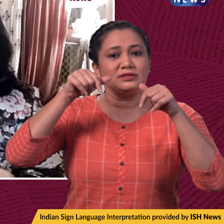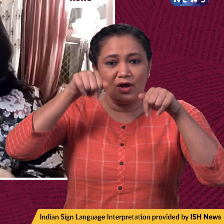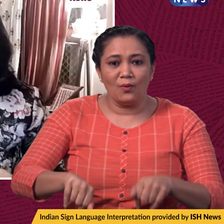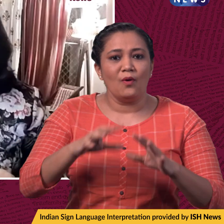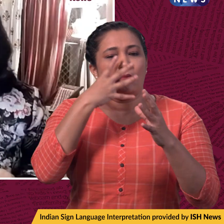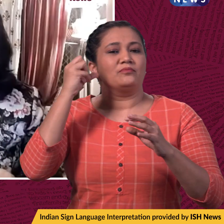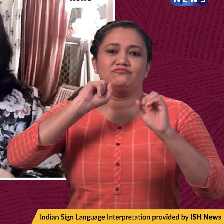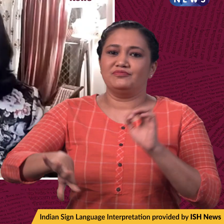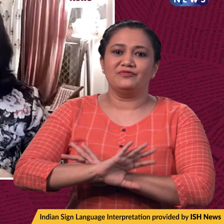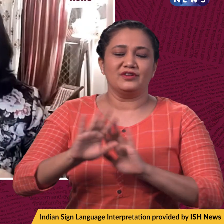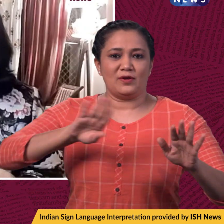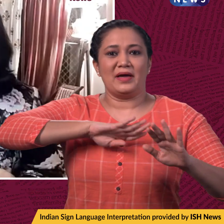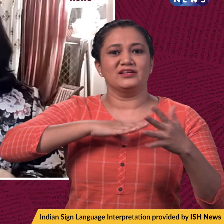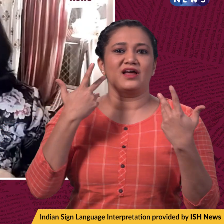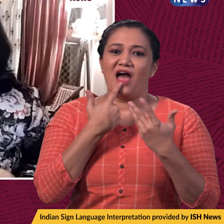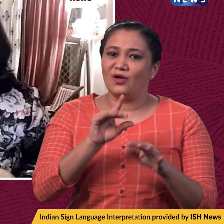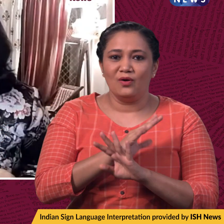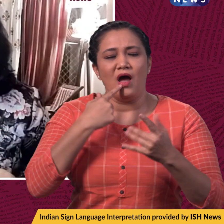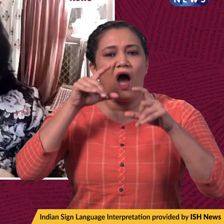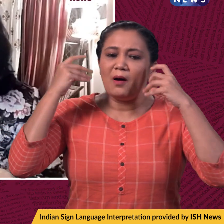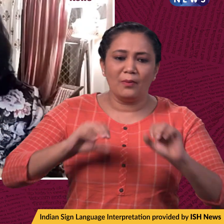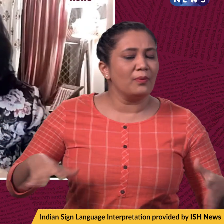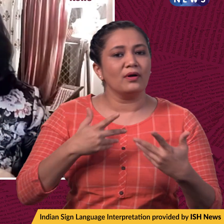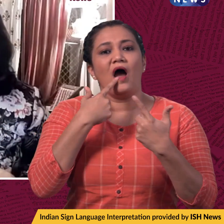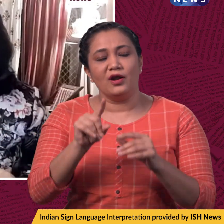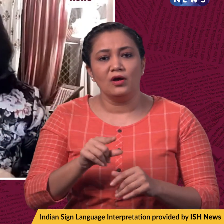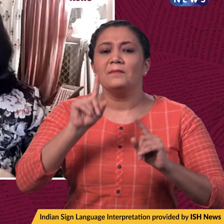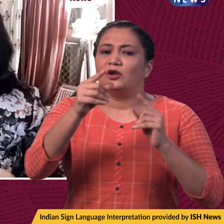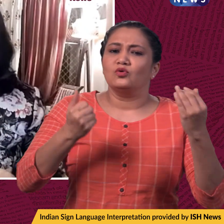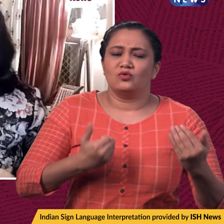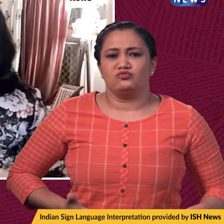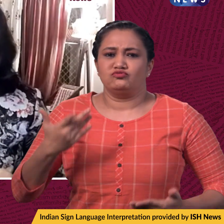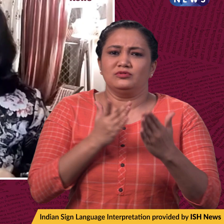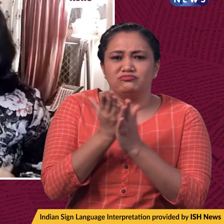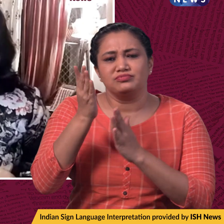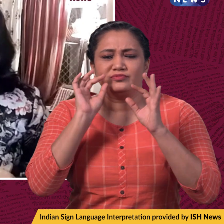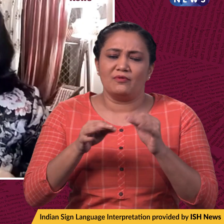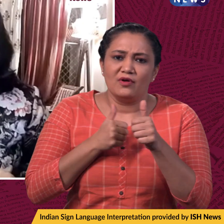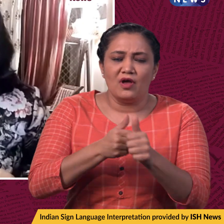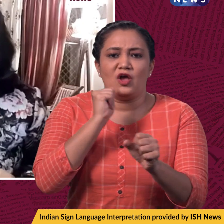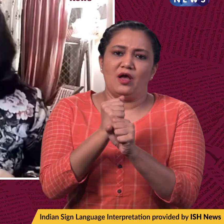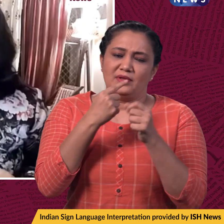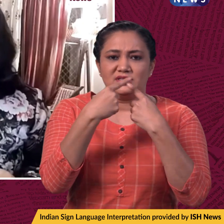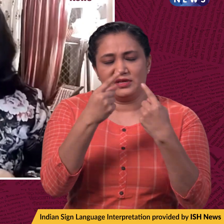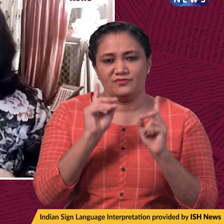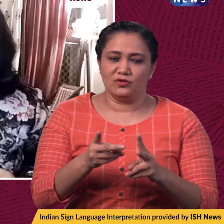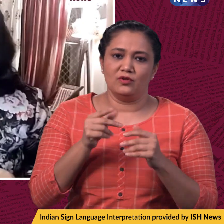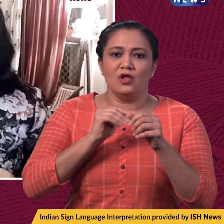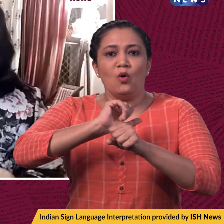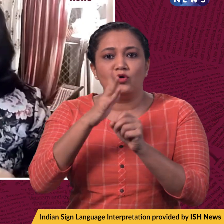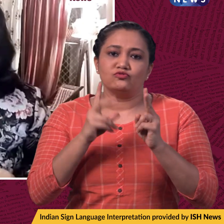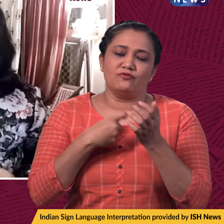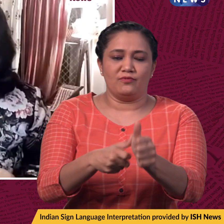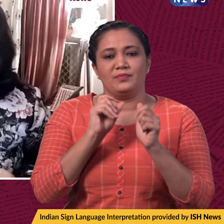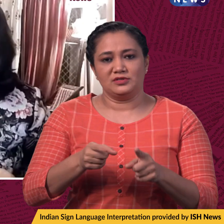been removed in the state of Maharashtra. However, COVID-appropriate behavior is something that the government has said